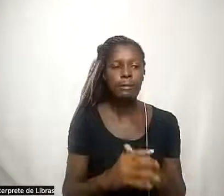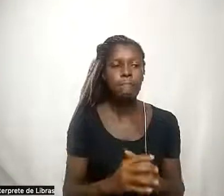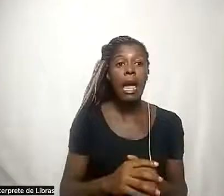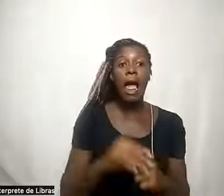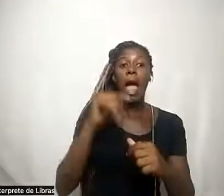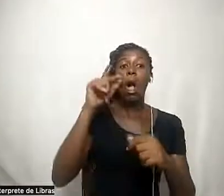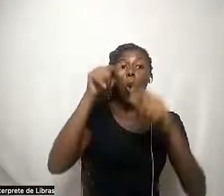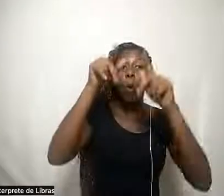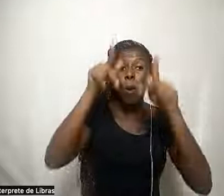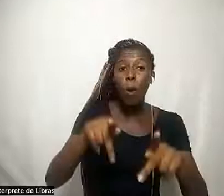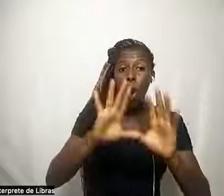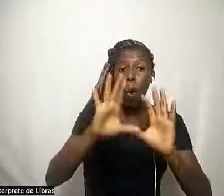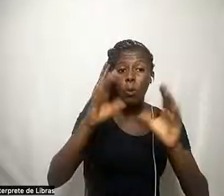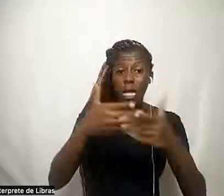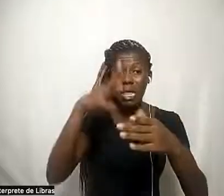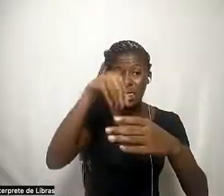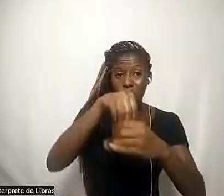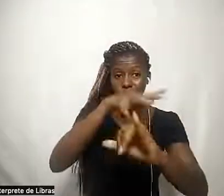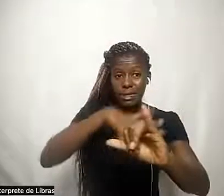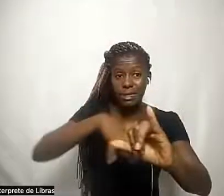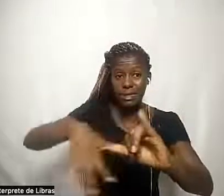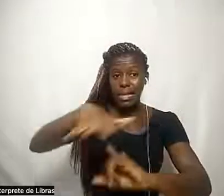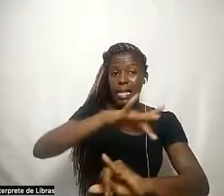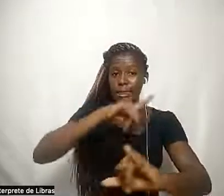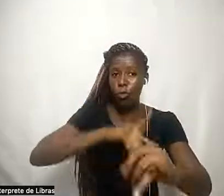due to resource limitations.